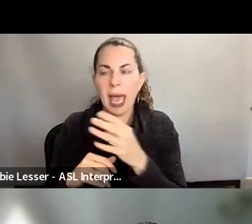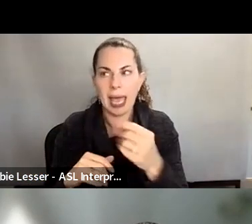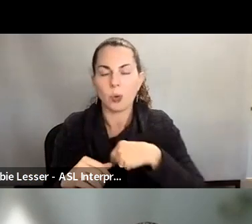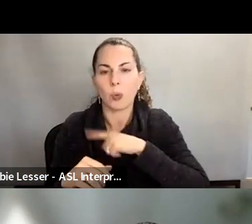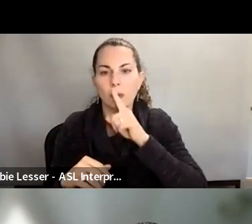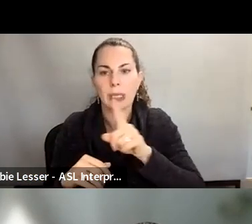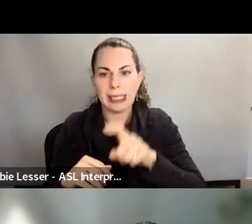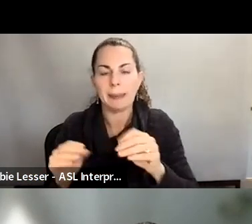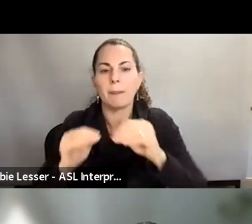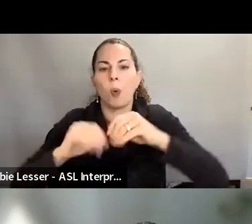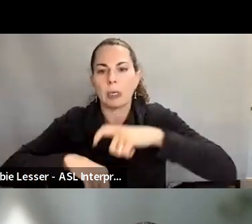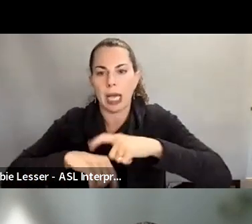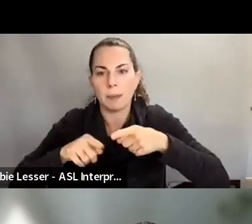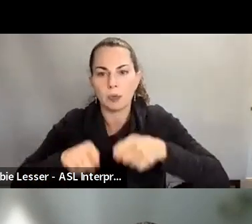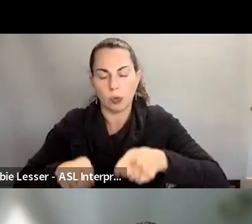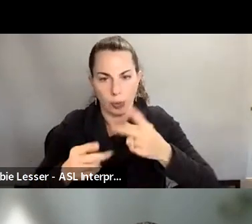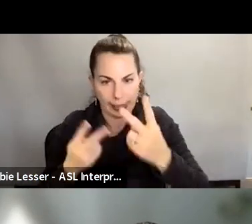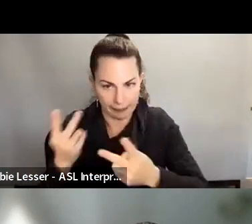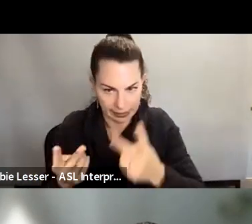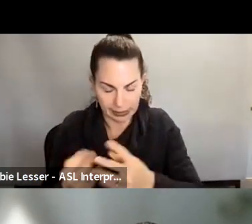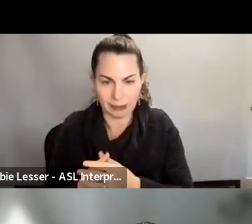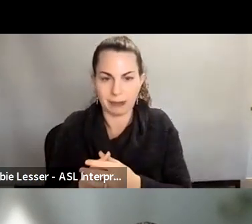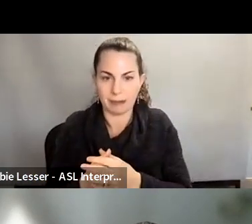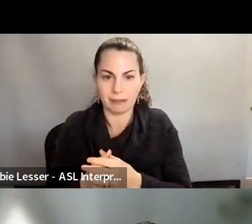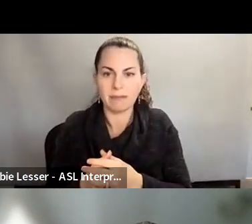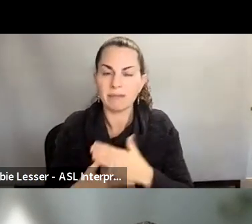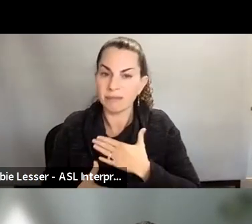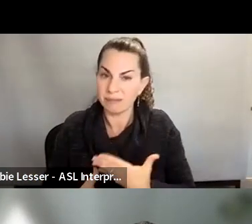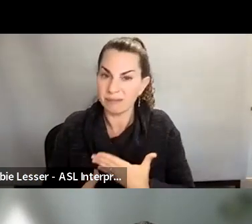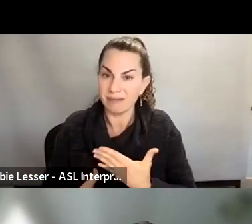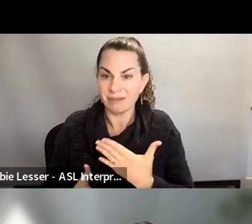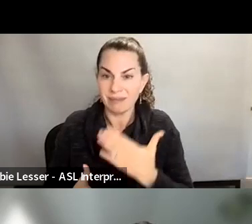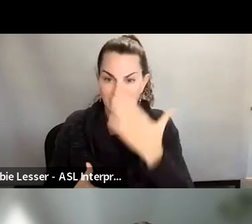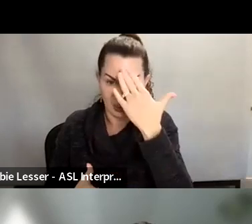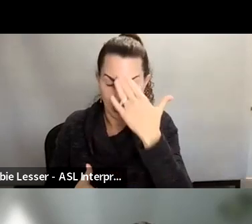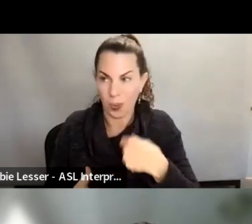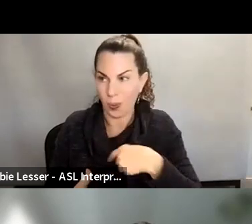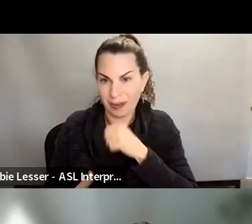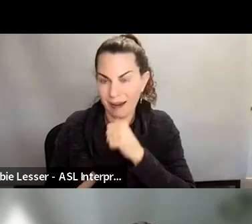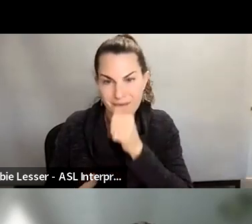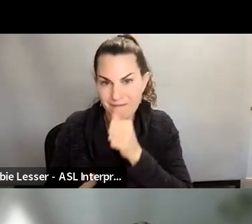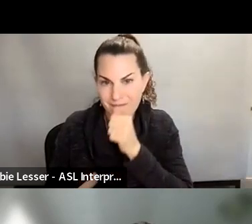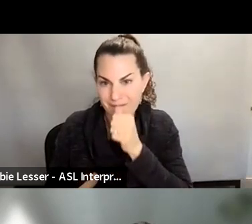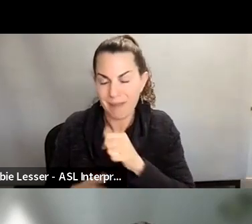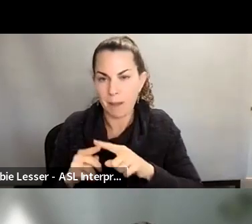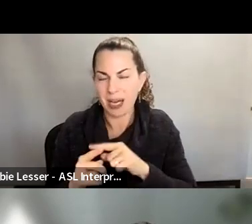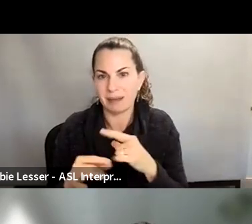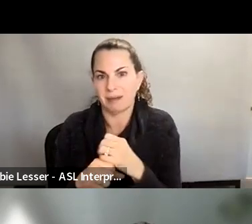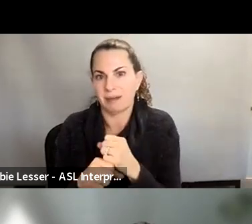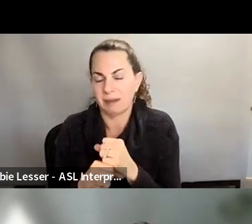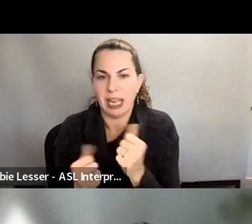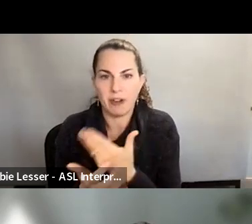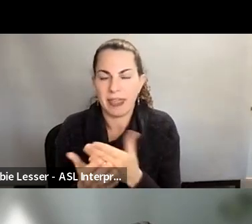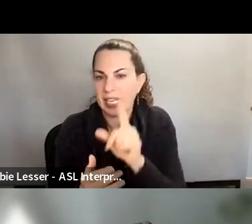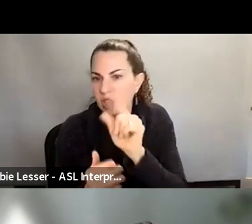in the visit. It is, I'm willing to admit that part of it is we're not patient, but 20 minutes to do everything that the patient wants them to do